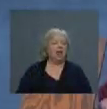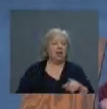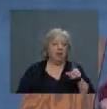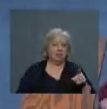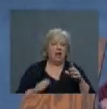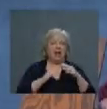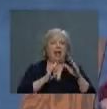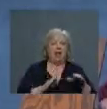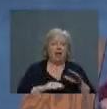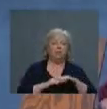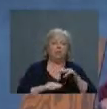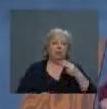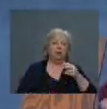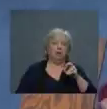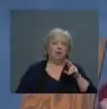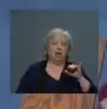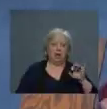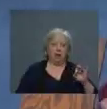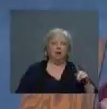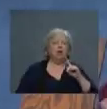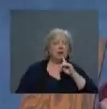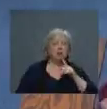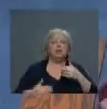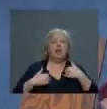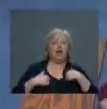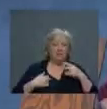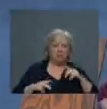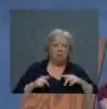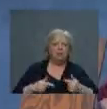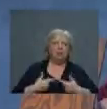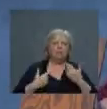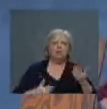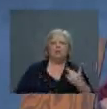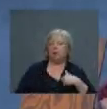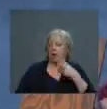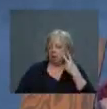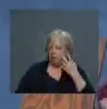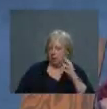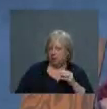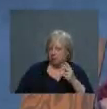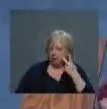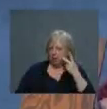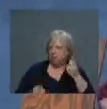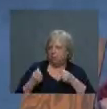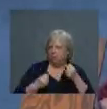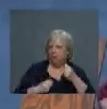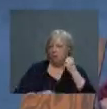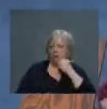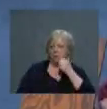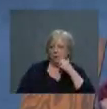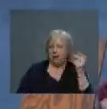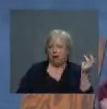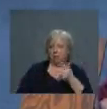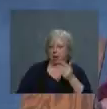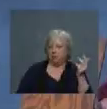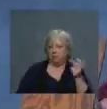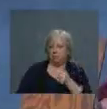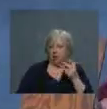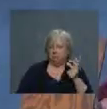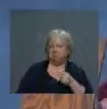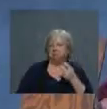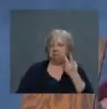that house on Herrick Lane. I see them there. I see their cars. I pass by there every day.